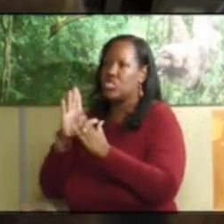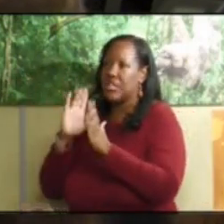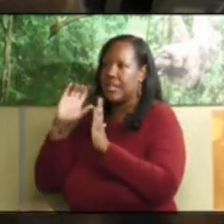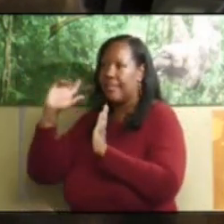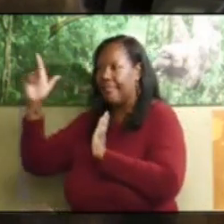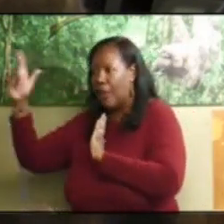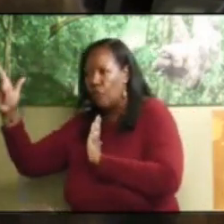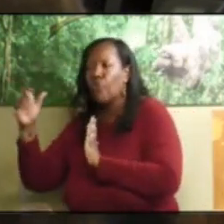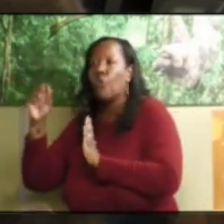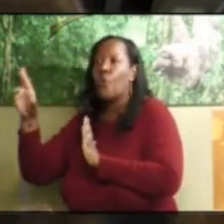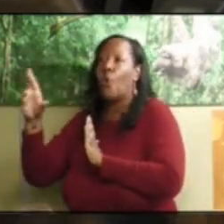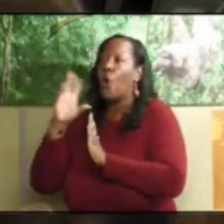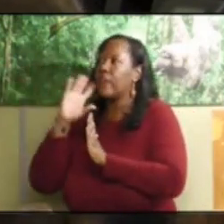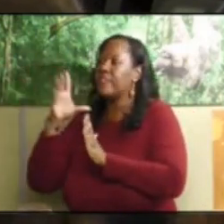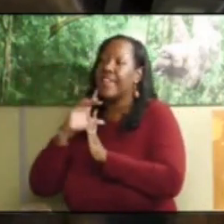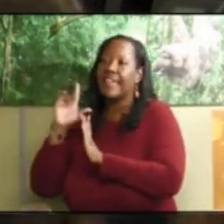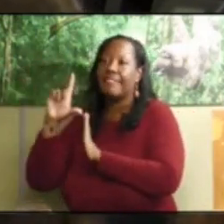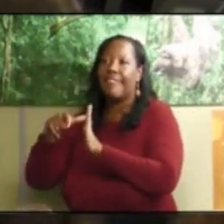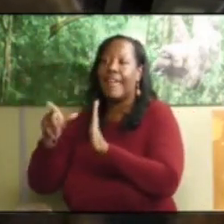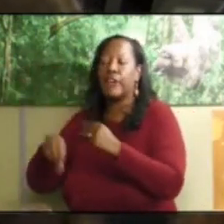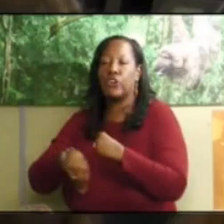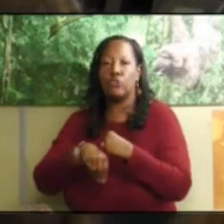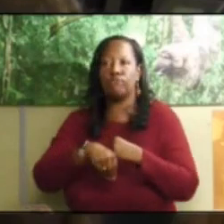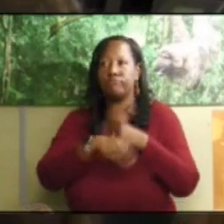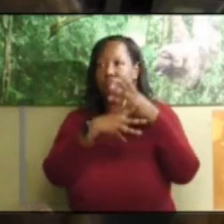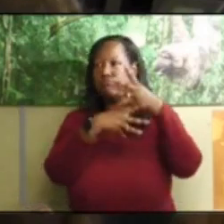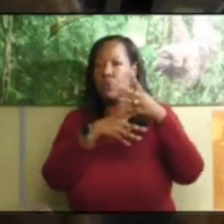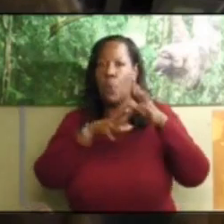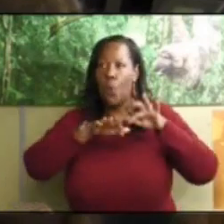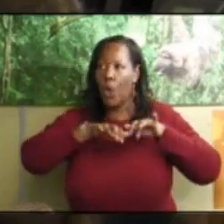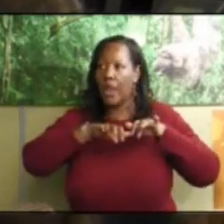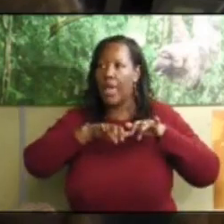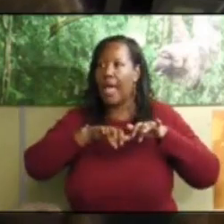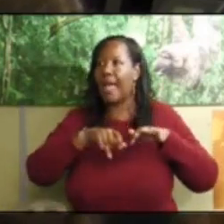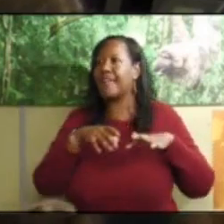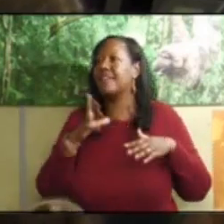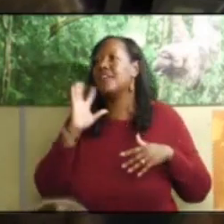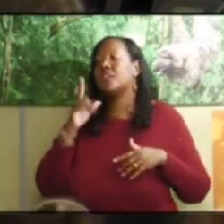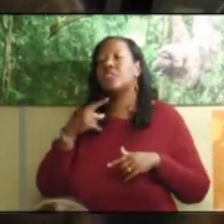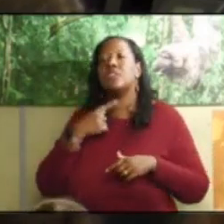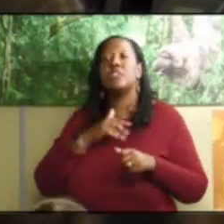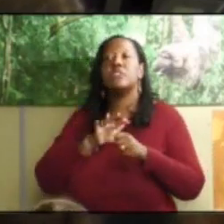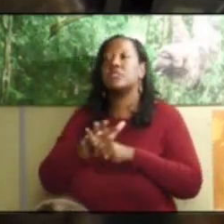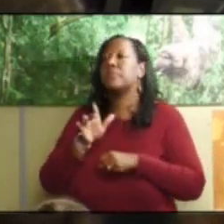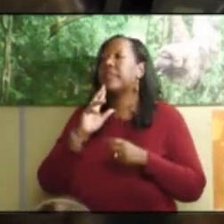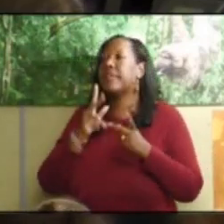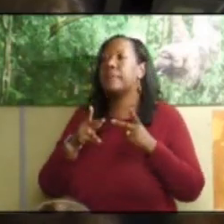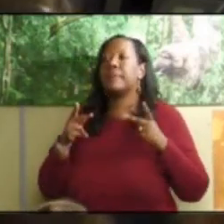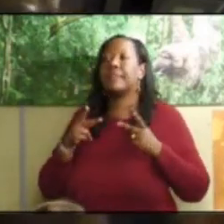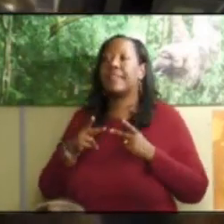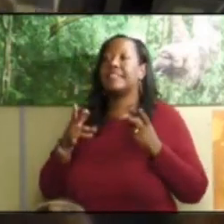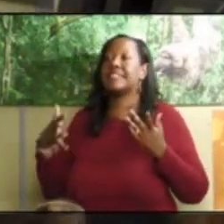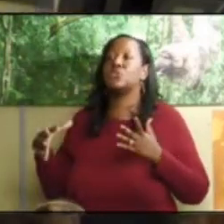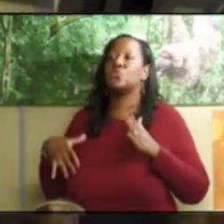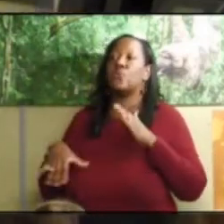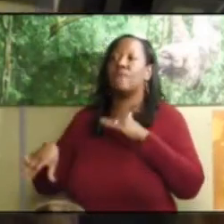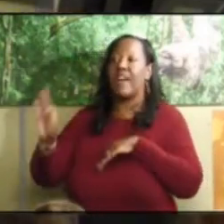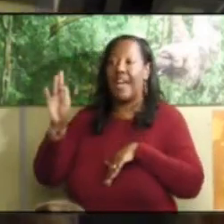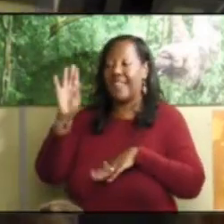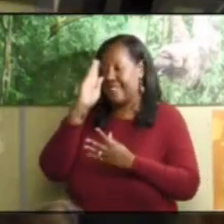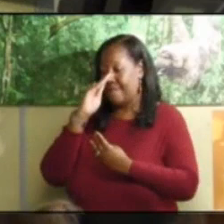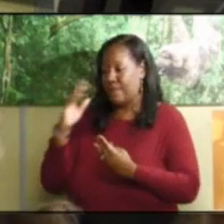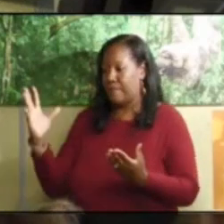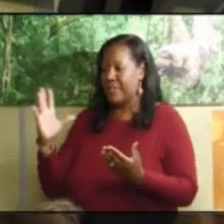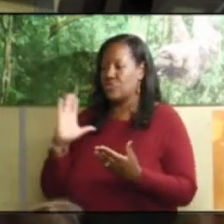hierarchy or online, or they could. There's plenty, as we were saying, there's plenty of places to get the information. Our job is